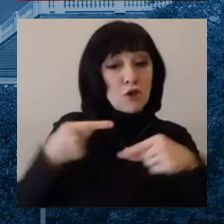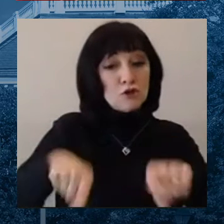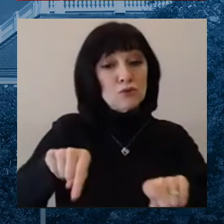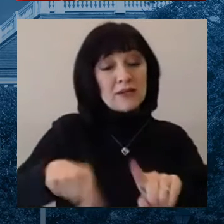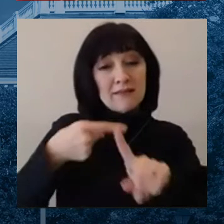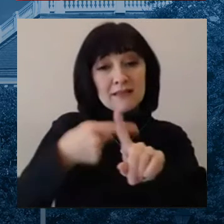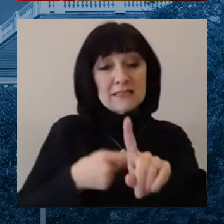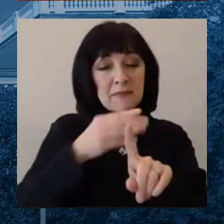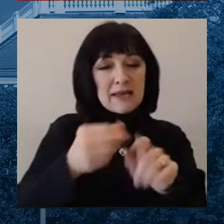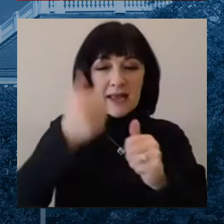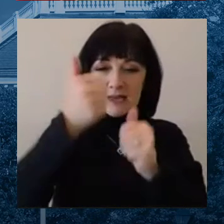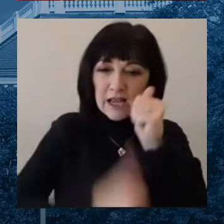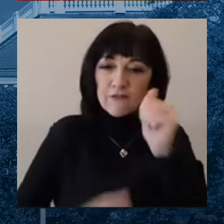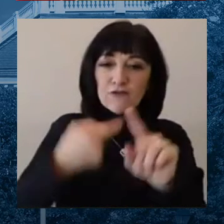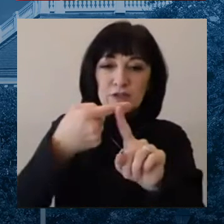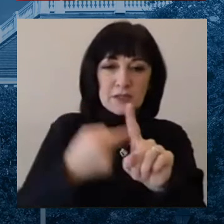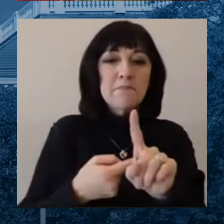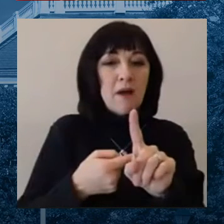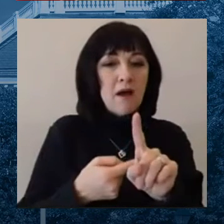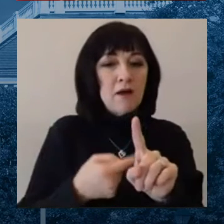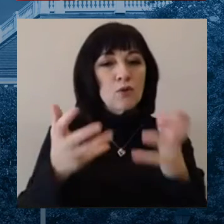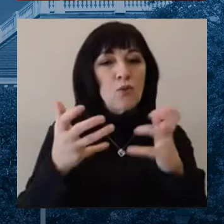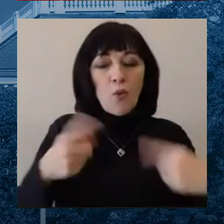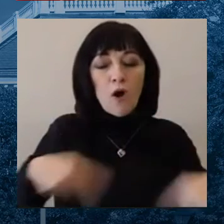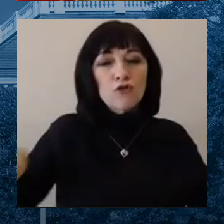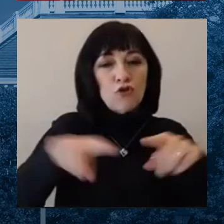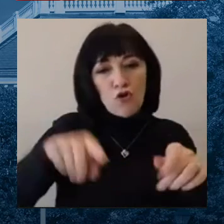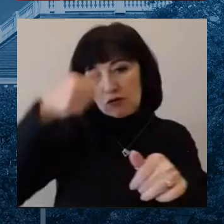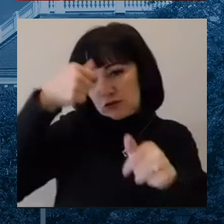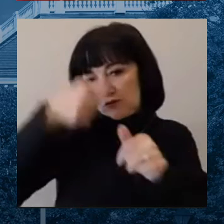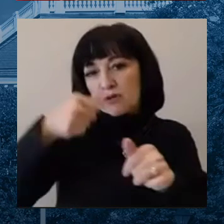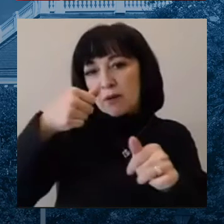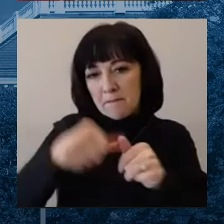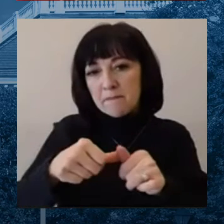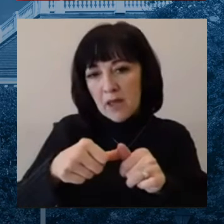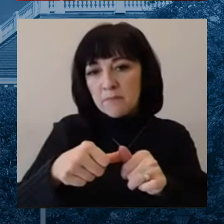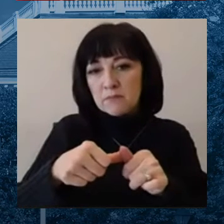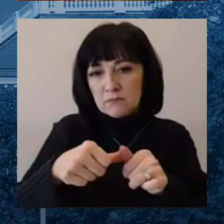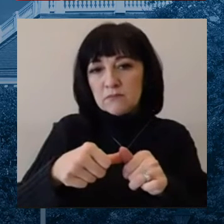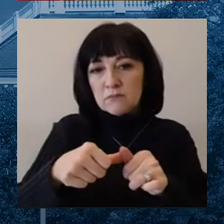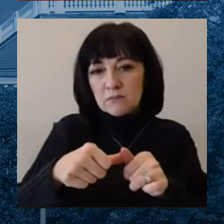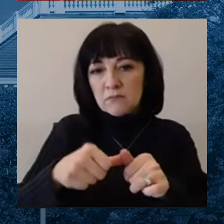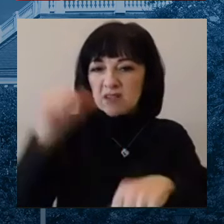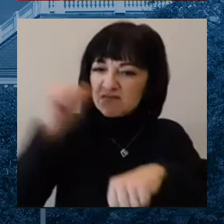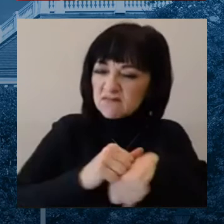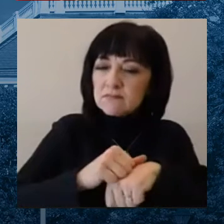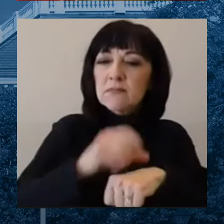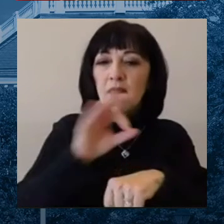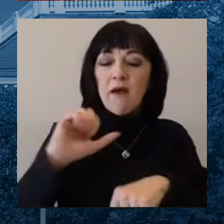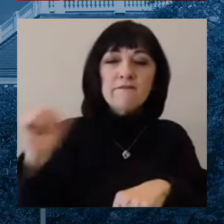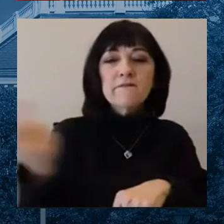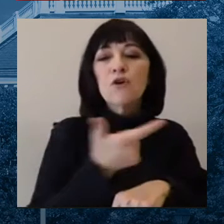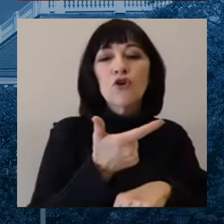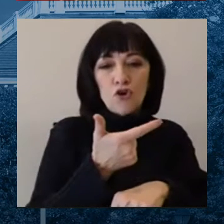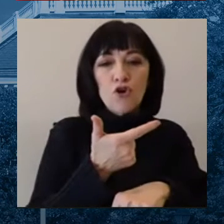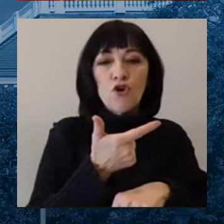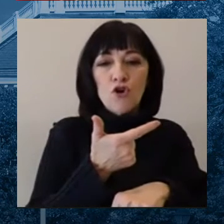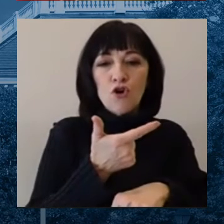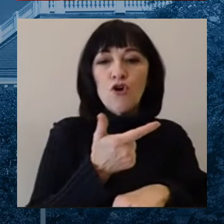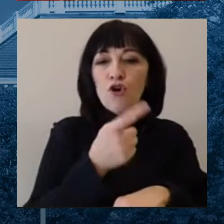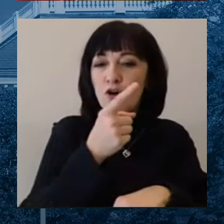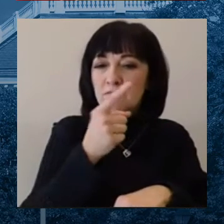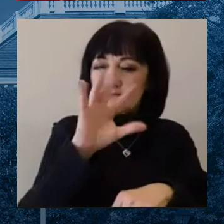month, let us all remember the resilience of African Americans, from our